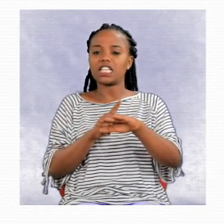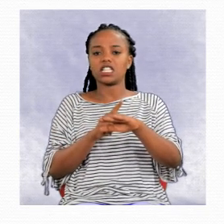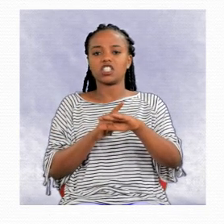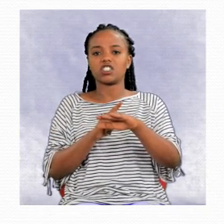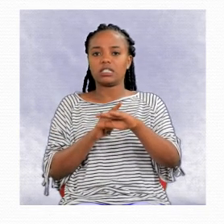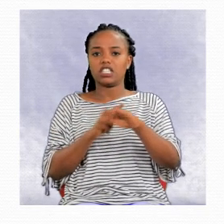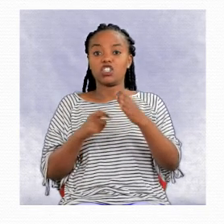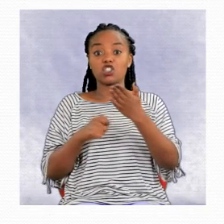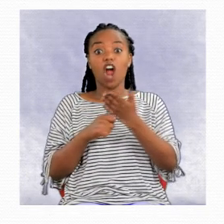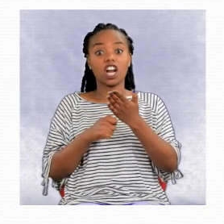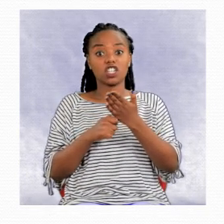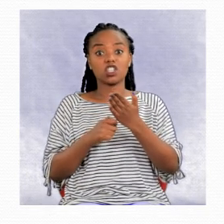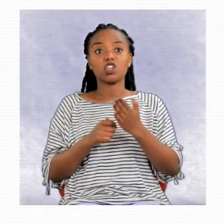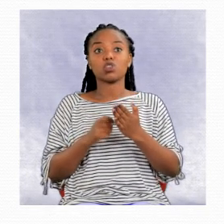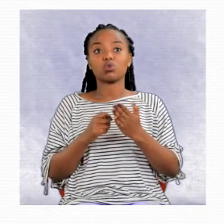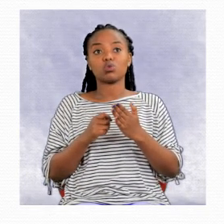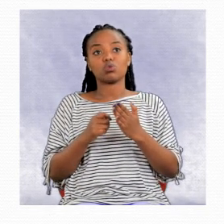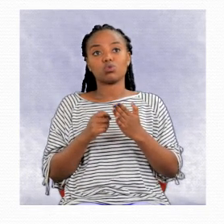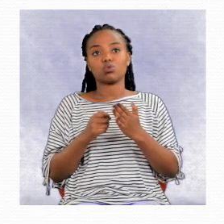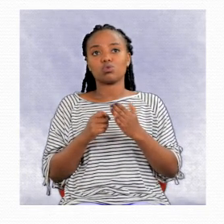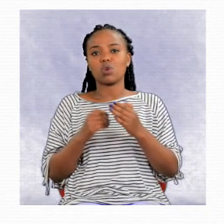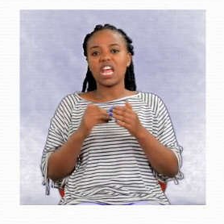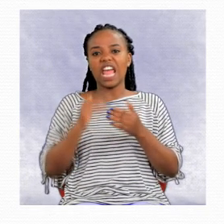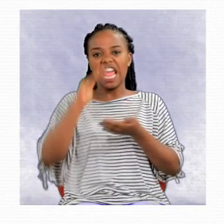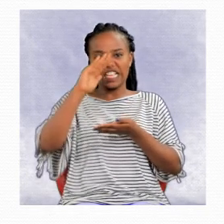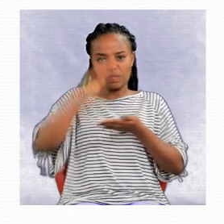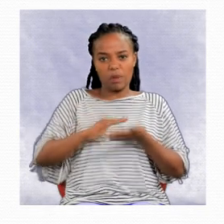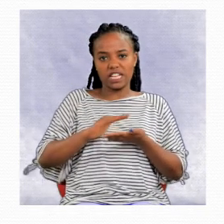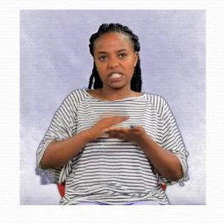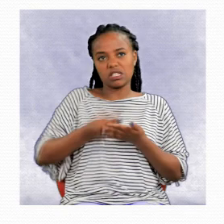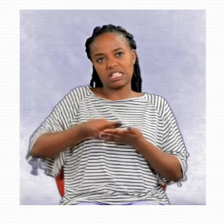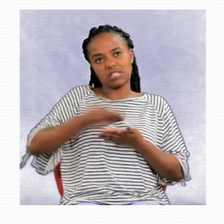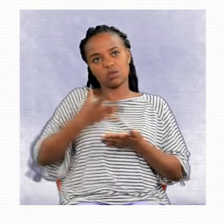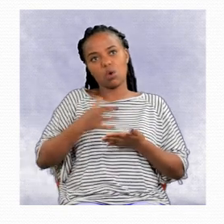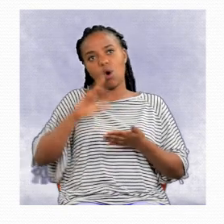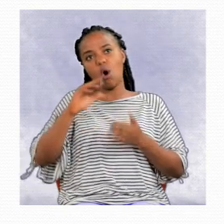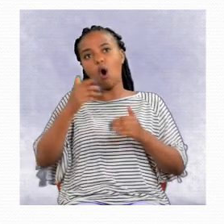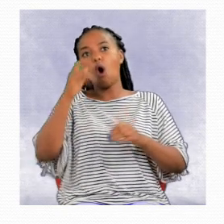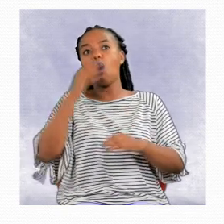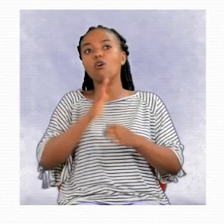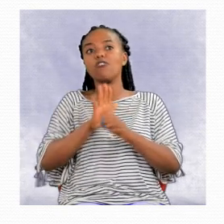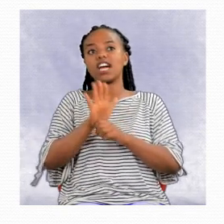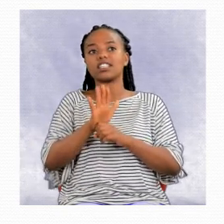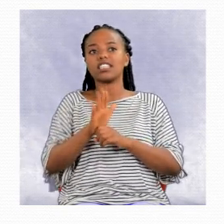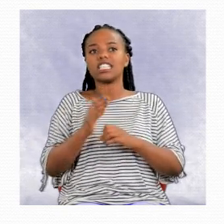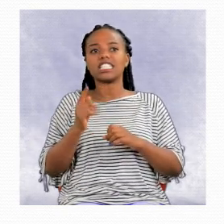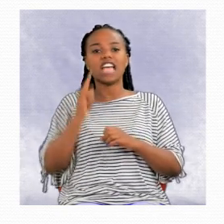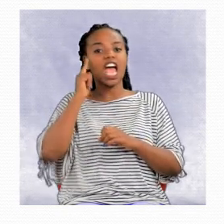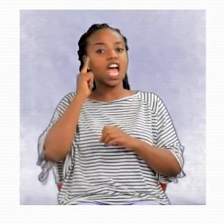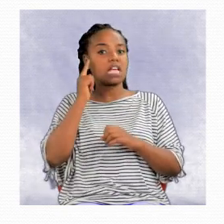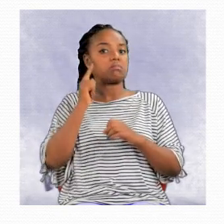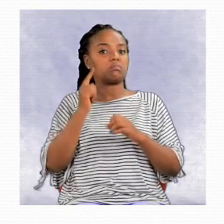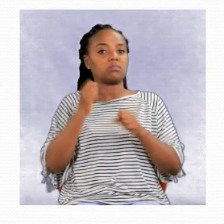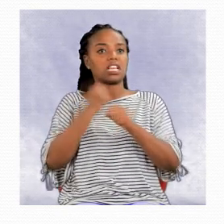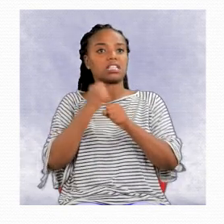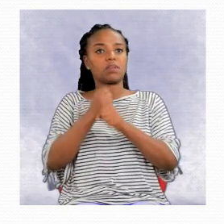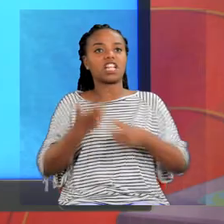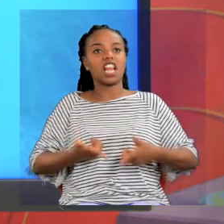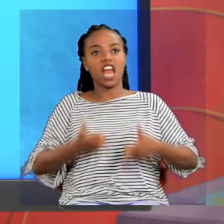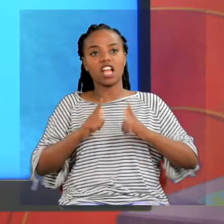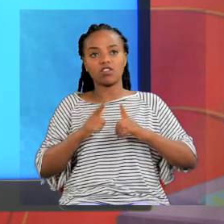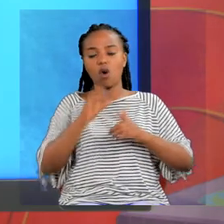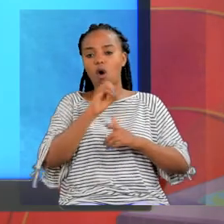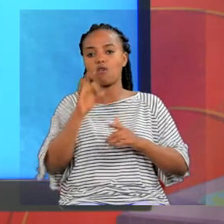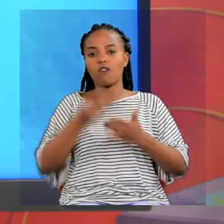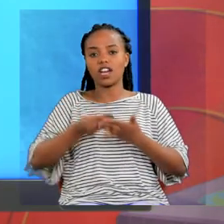charges to expense over the estimated life of the asset. It means it allocates